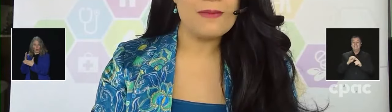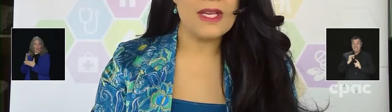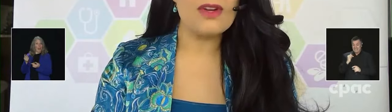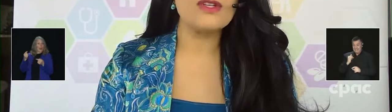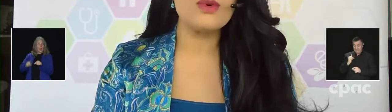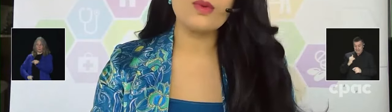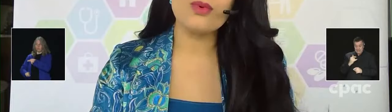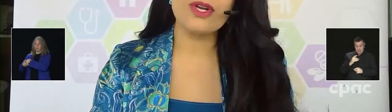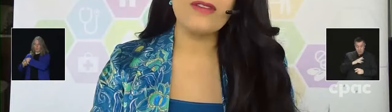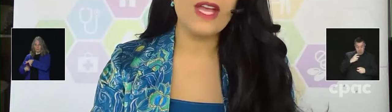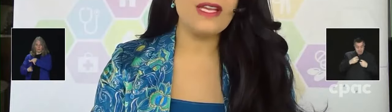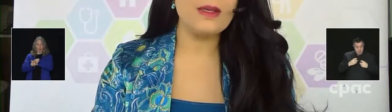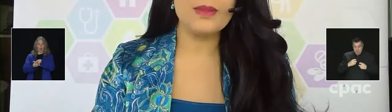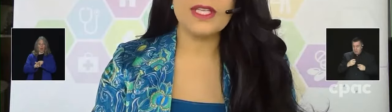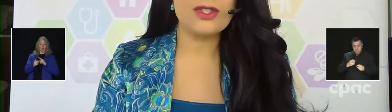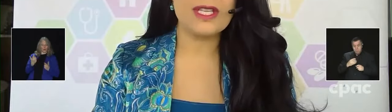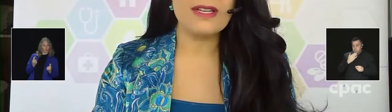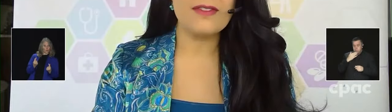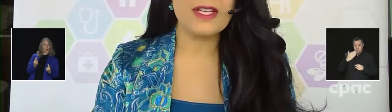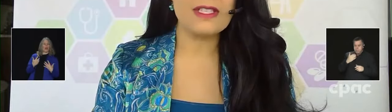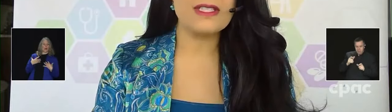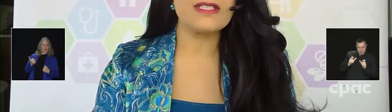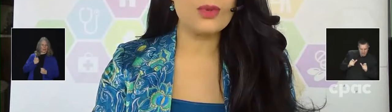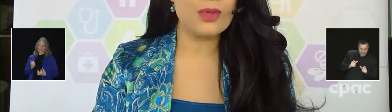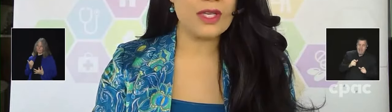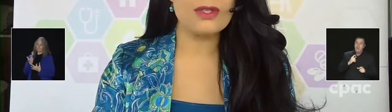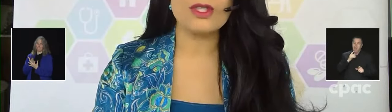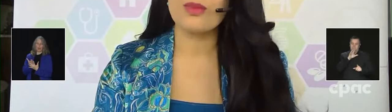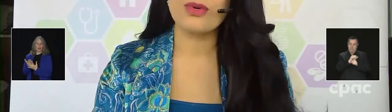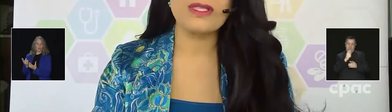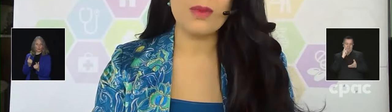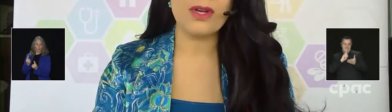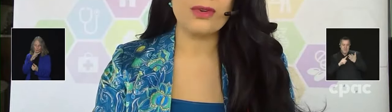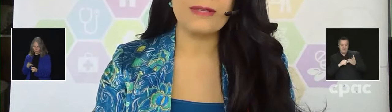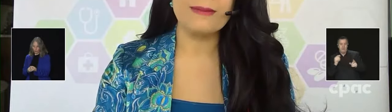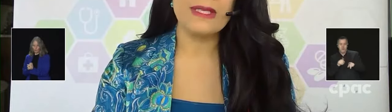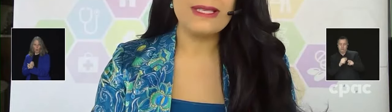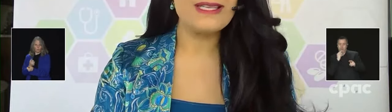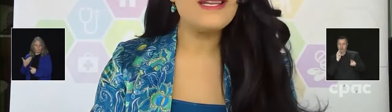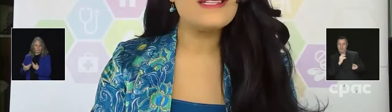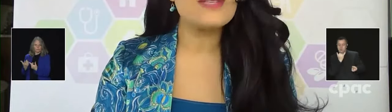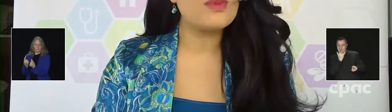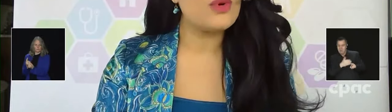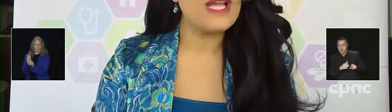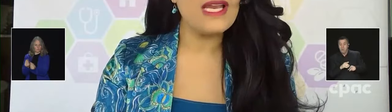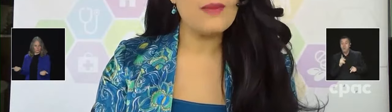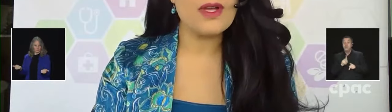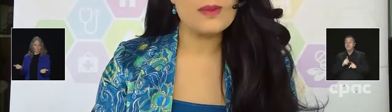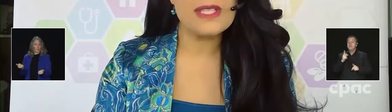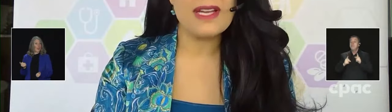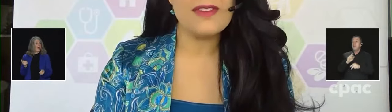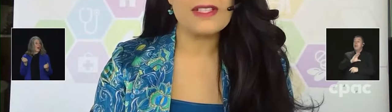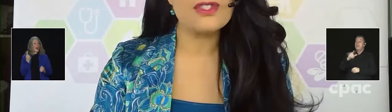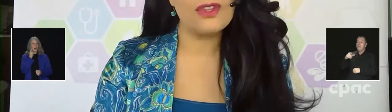identified, and ongoing reporting of any potential side effects is critical to supporting this monitoring. Canadians can report any